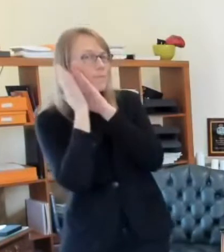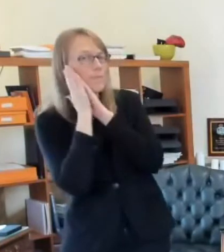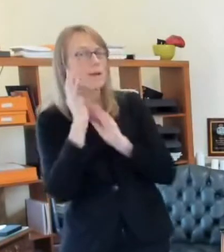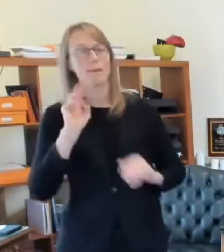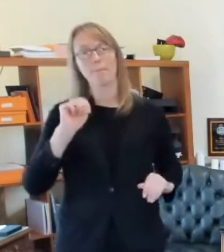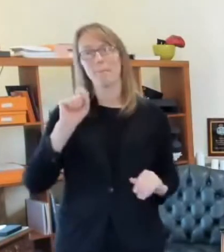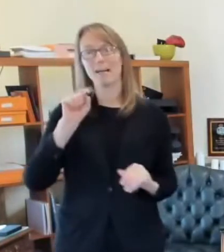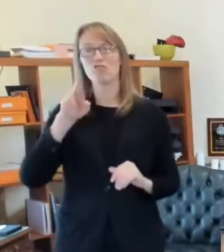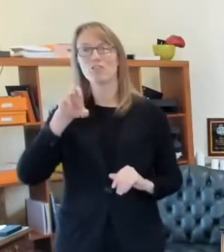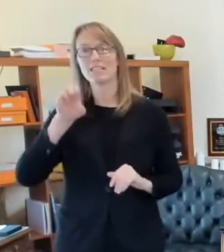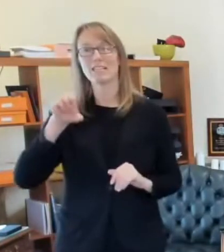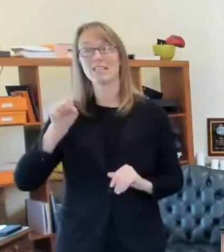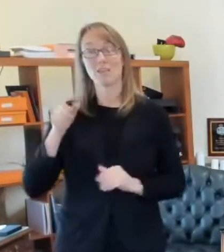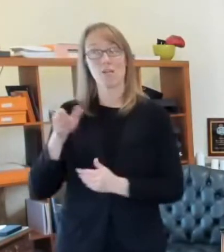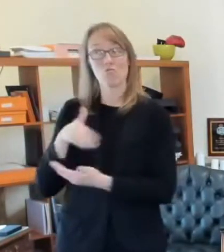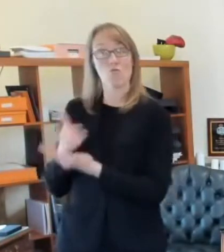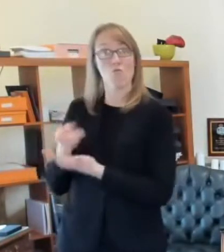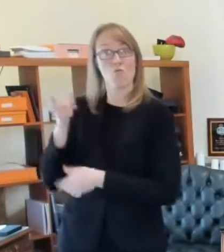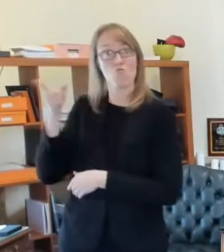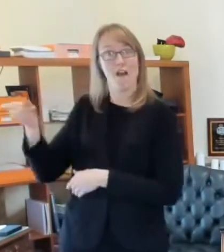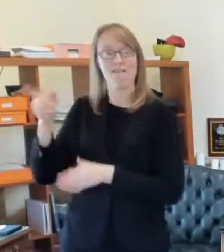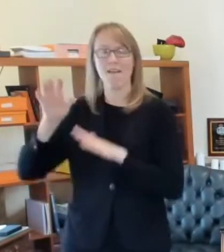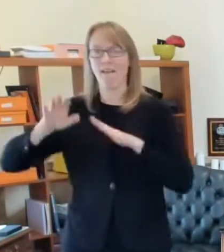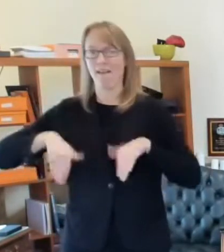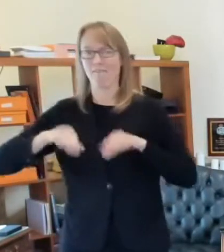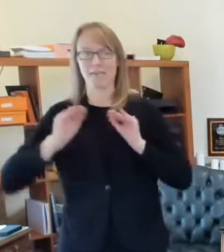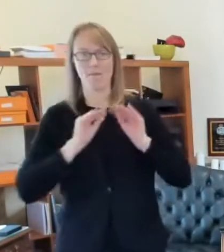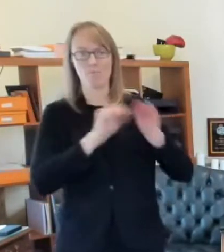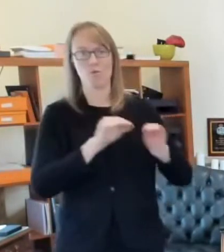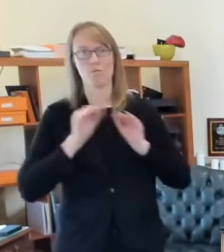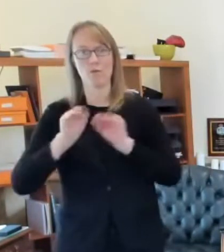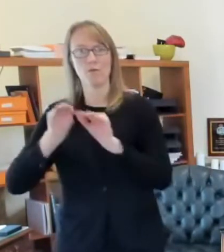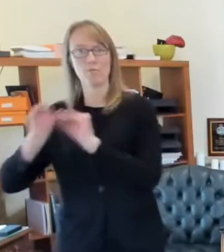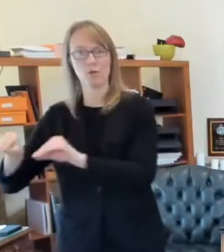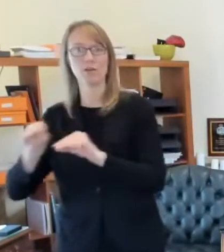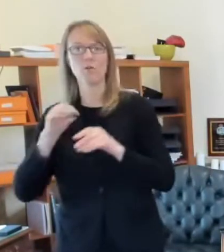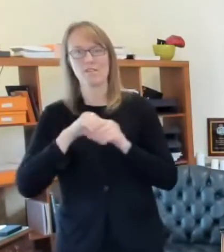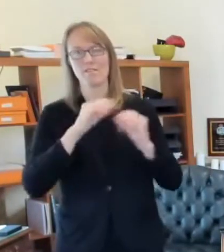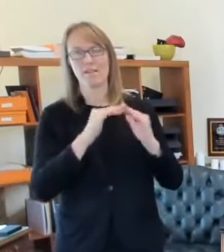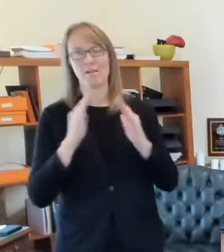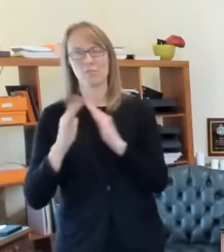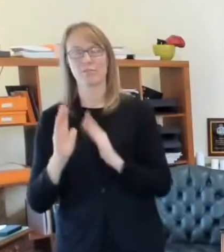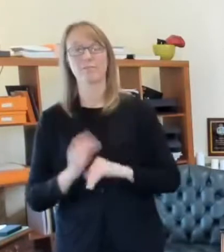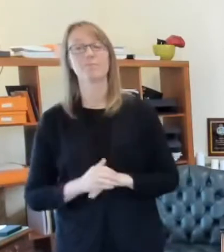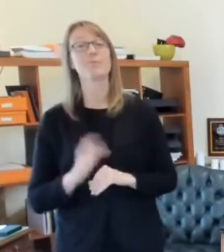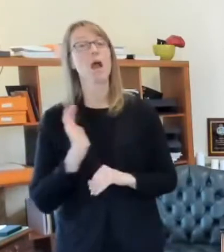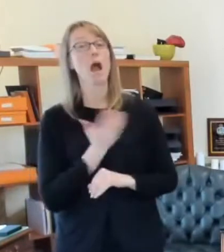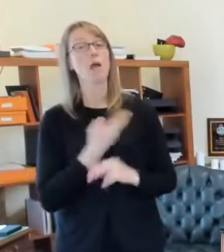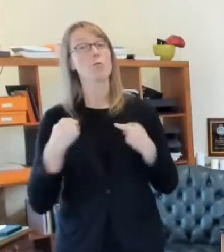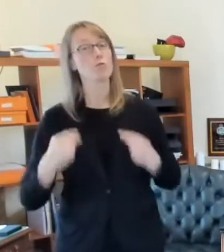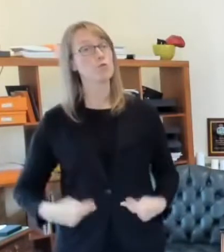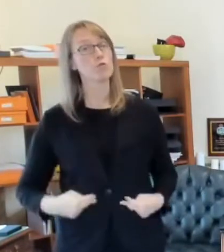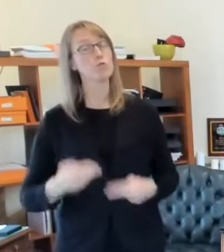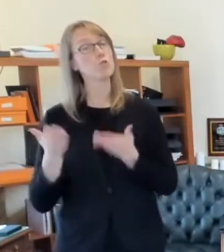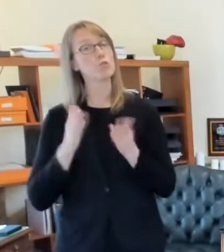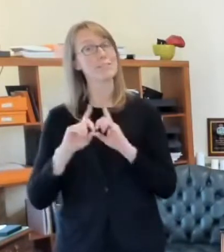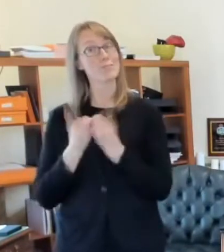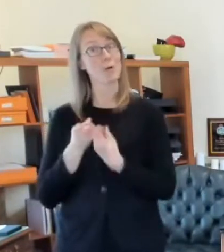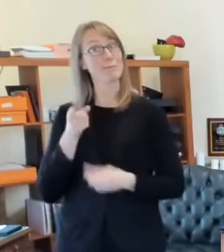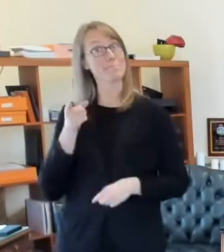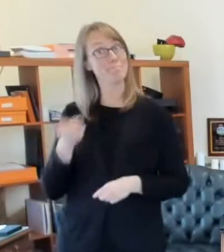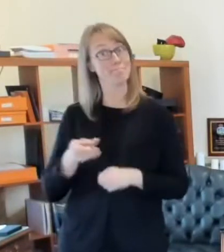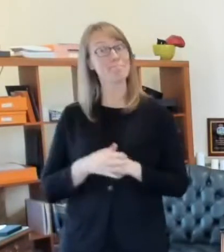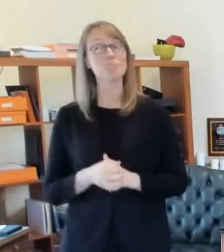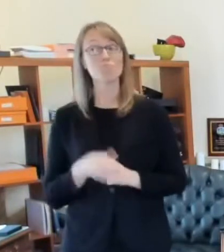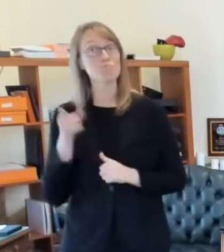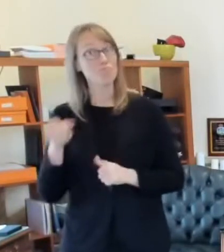working hard all this week to get the tiny houses set up. Our human services department is going to